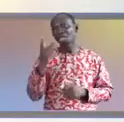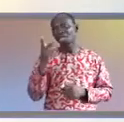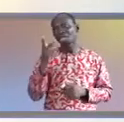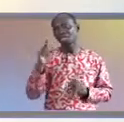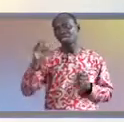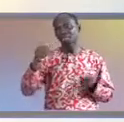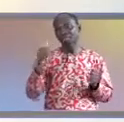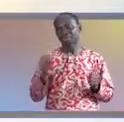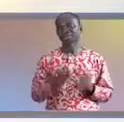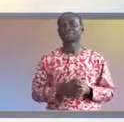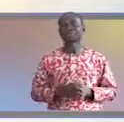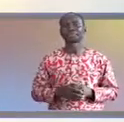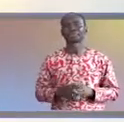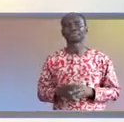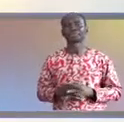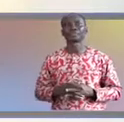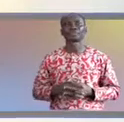abehwe eye